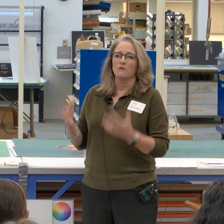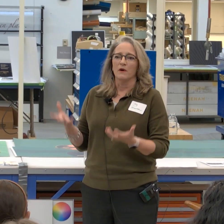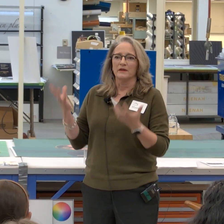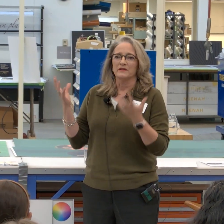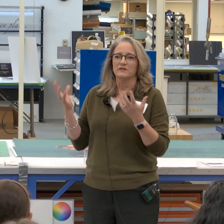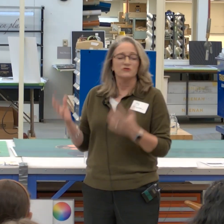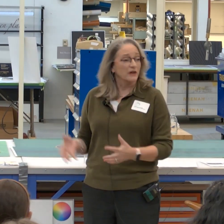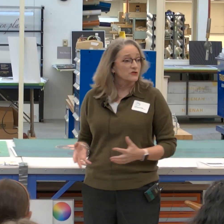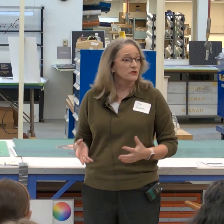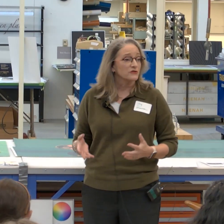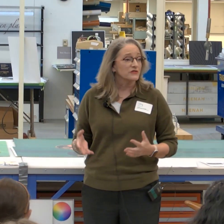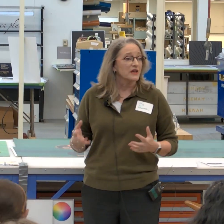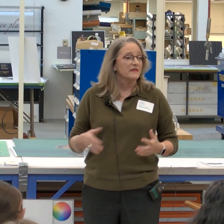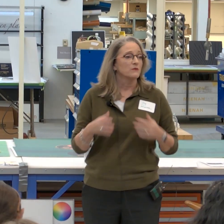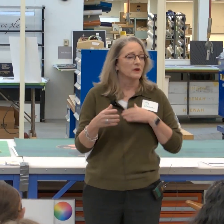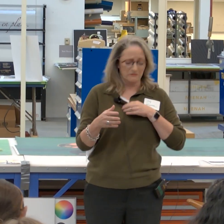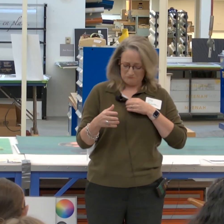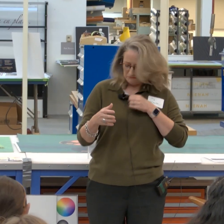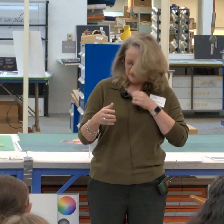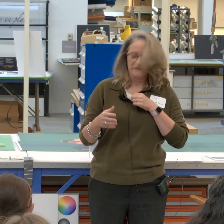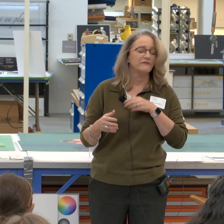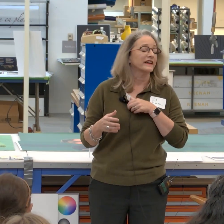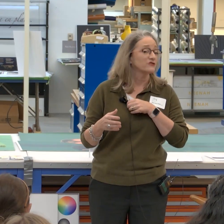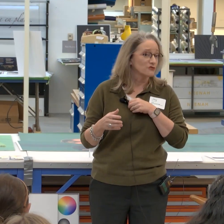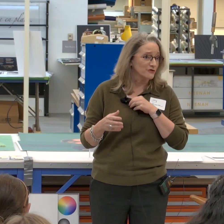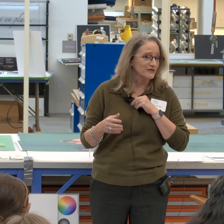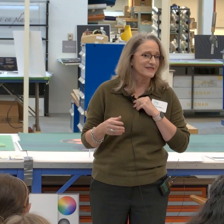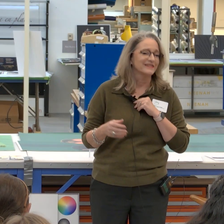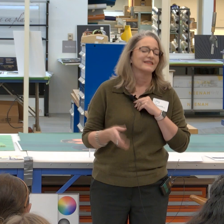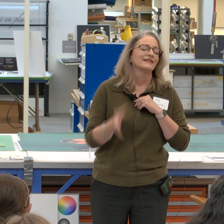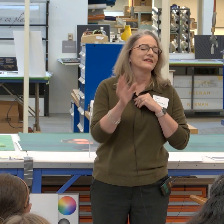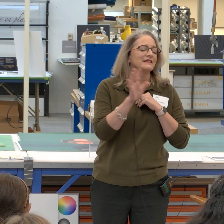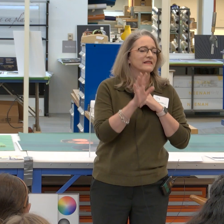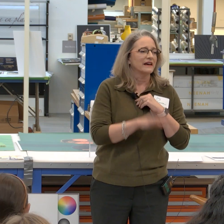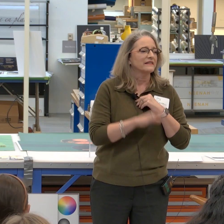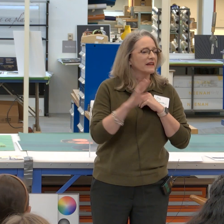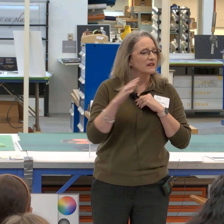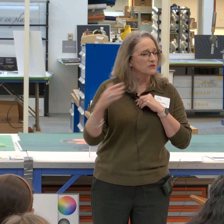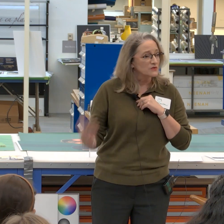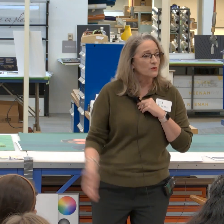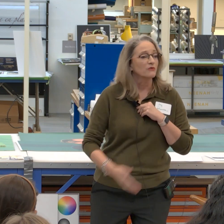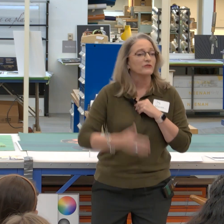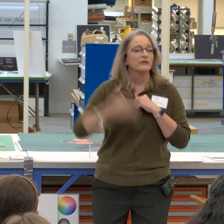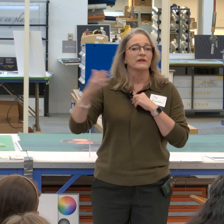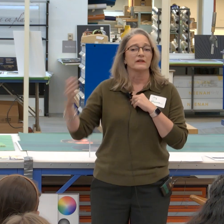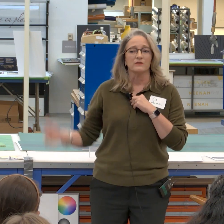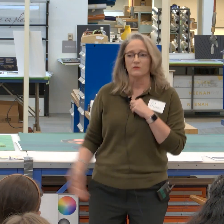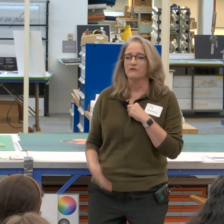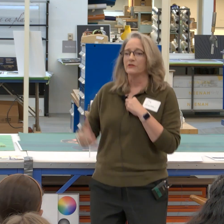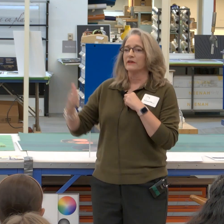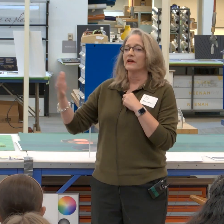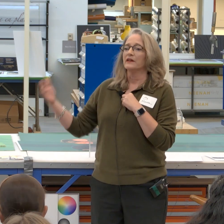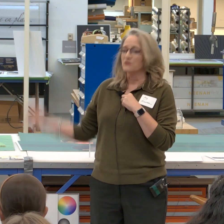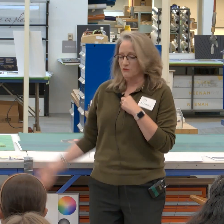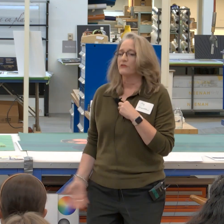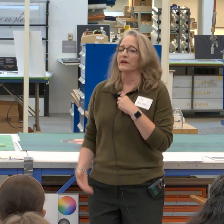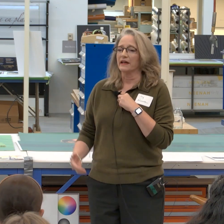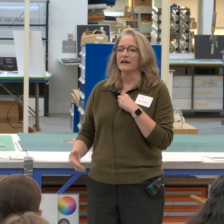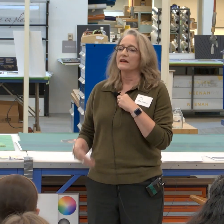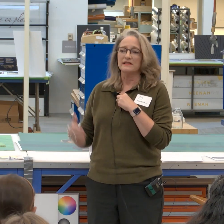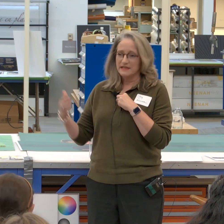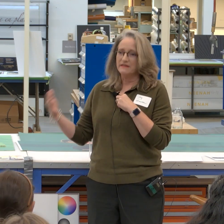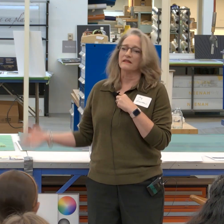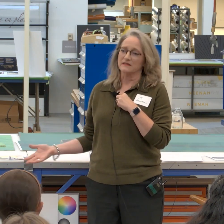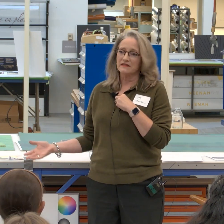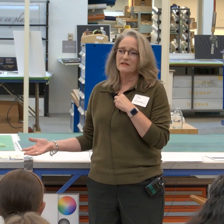They want structures. They want fixtures that they can use over and over and over again.